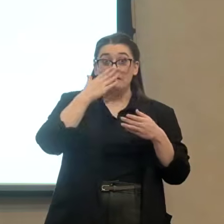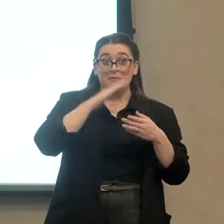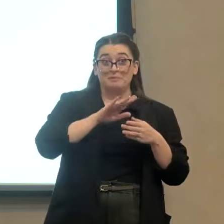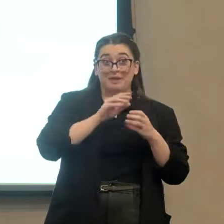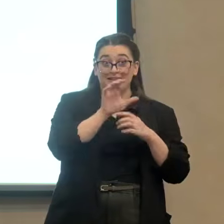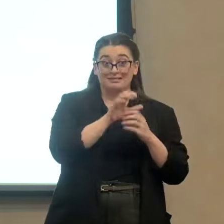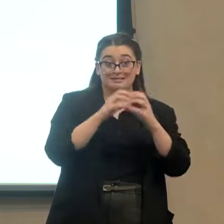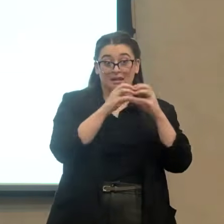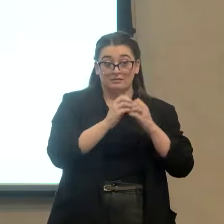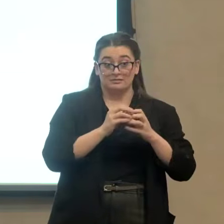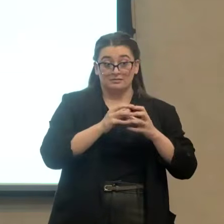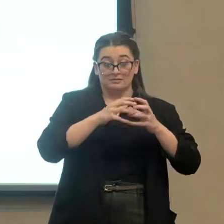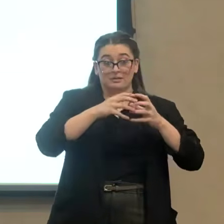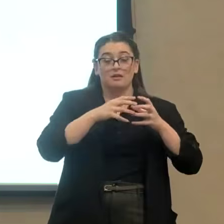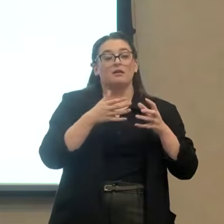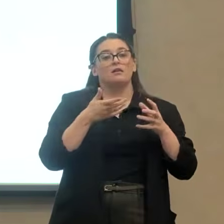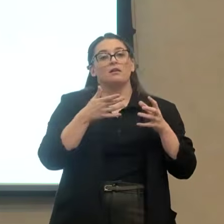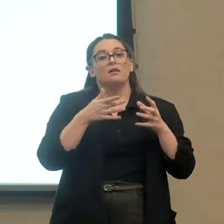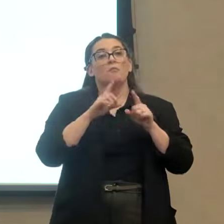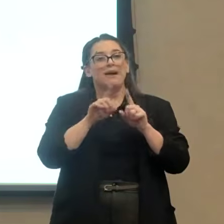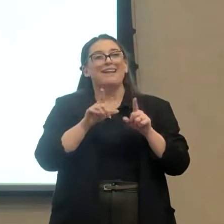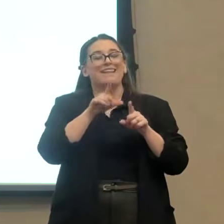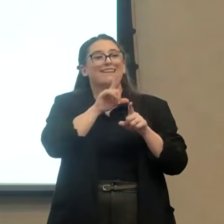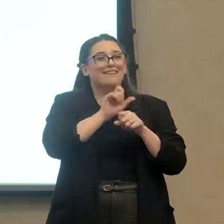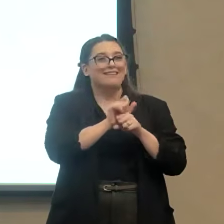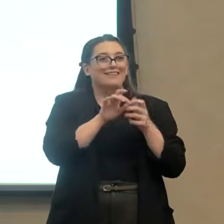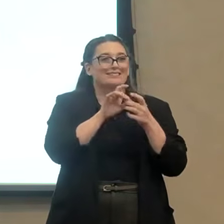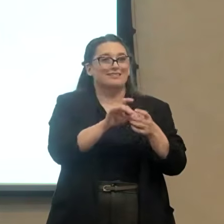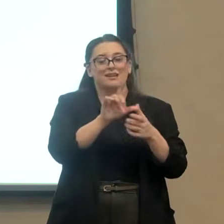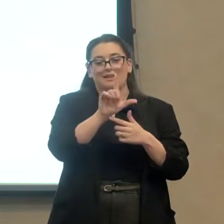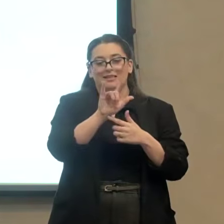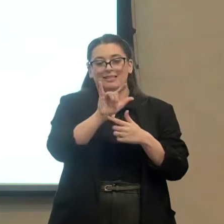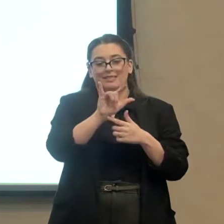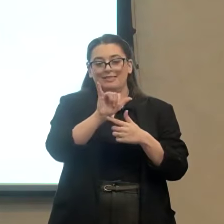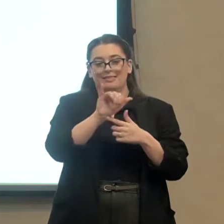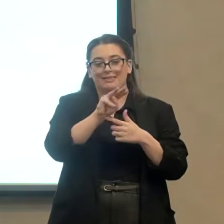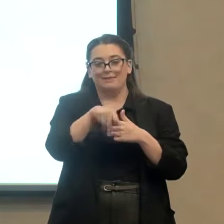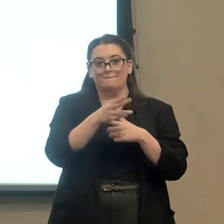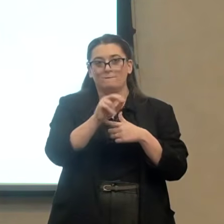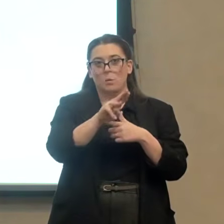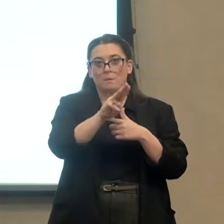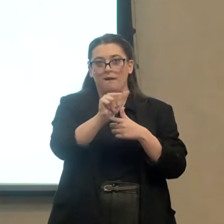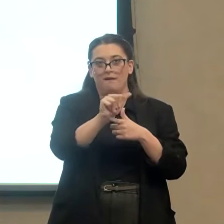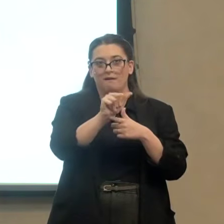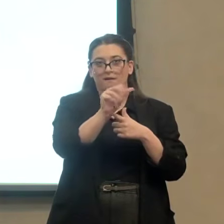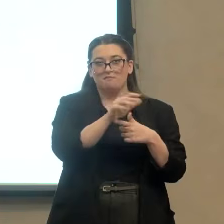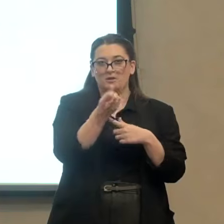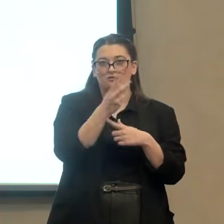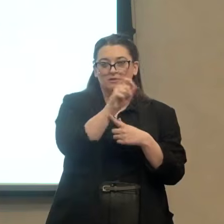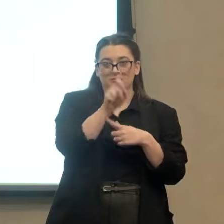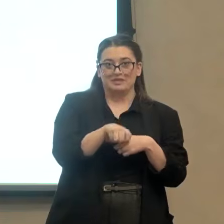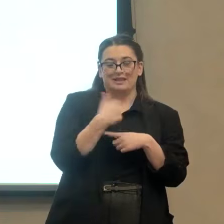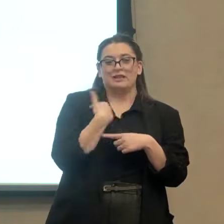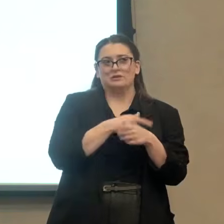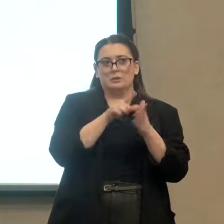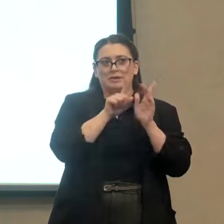and Sjogren's, that is associated with lymphoma with a prevalence of 12%. And we screen them with